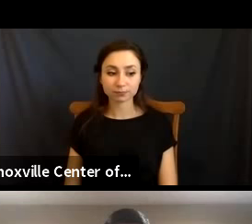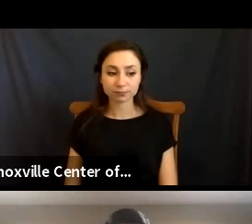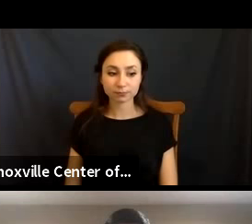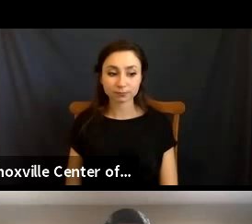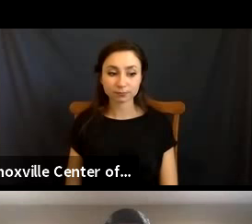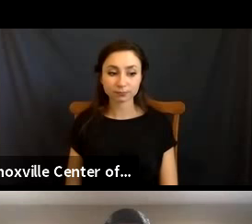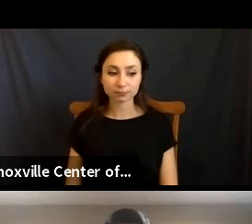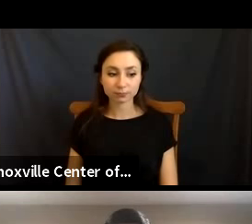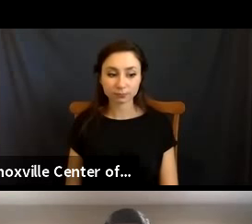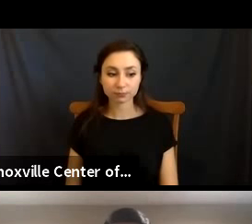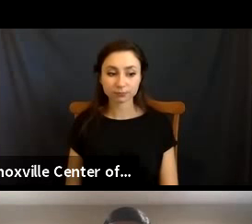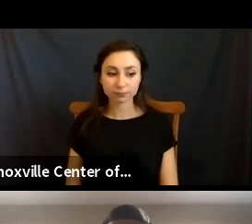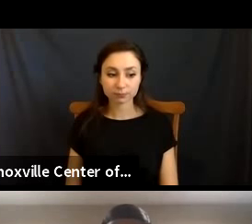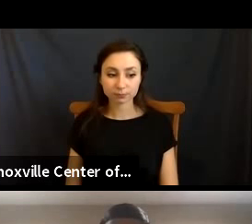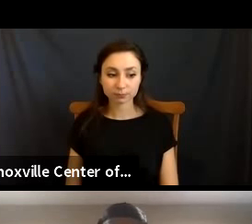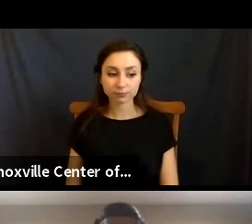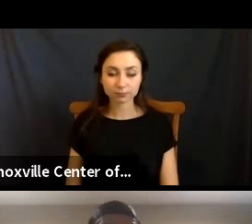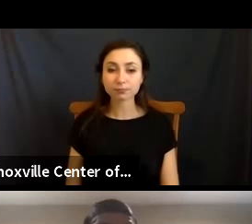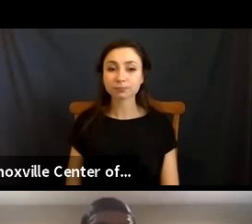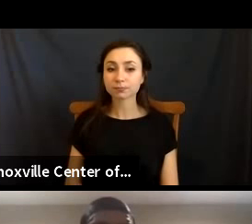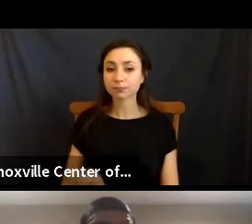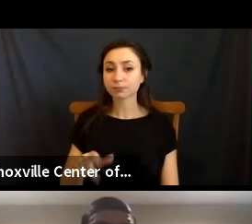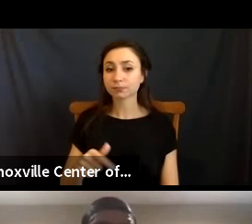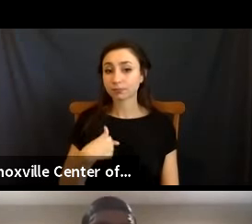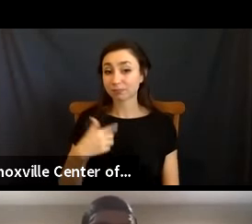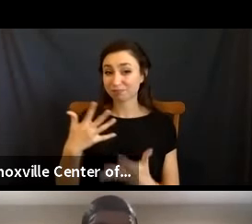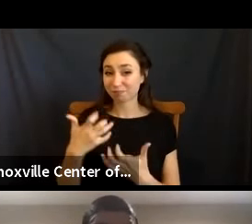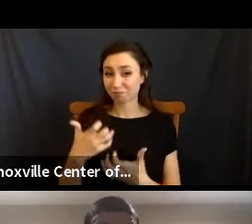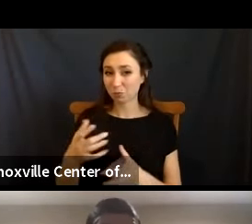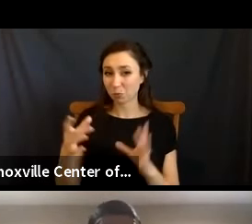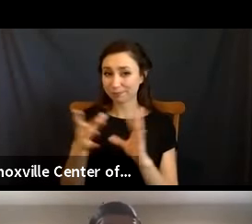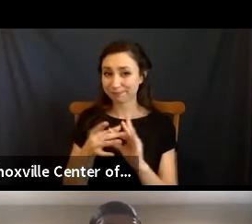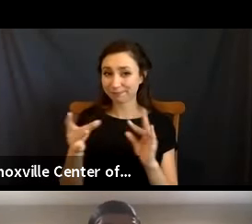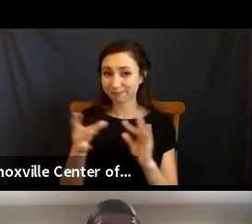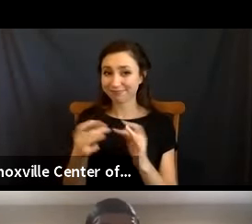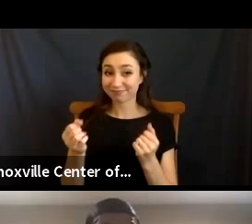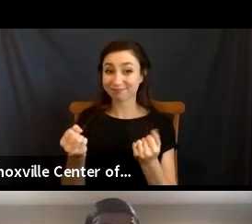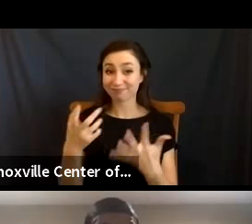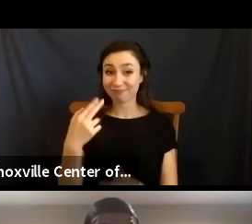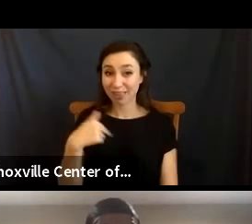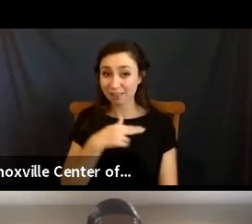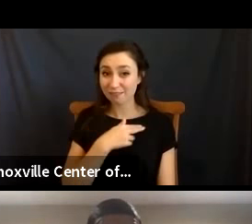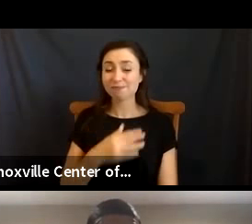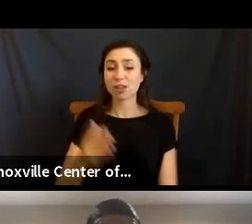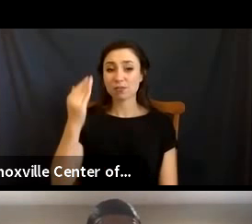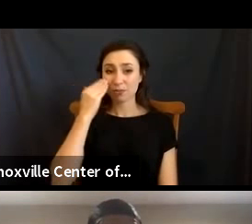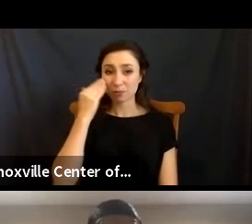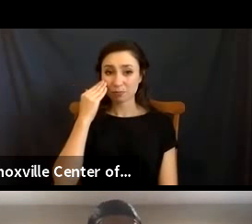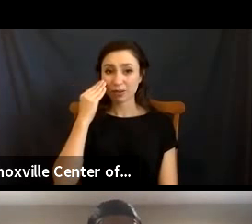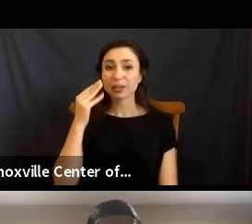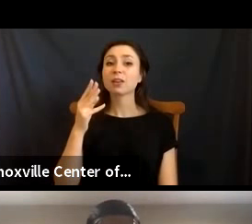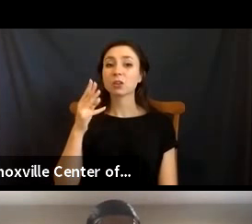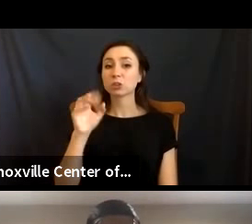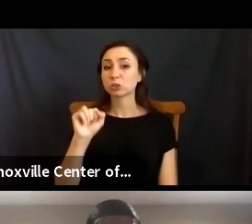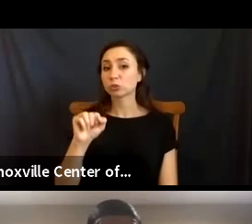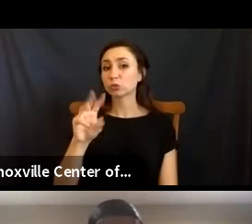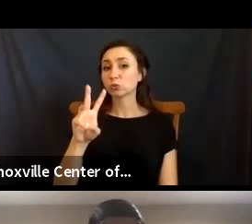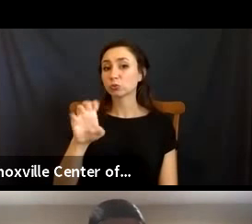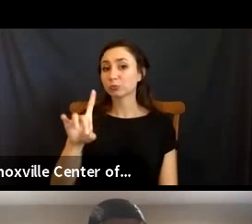I'd like to say that probably many of us are familiar with Sweden, which took a very